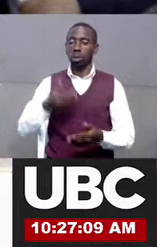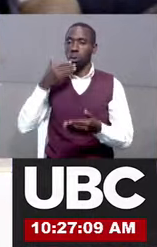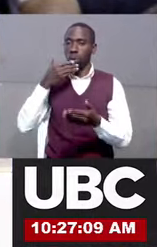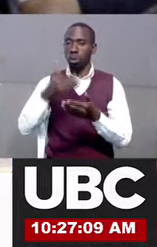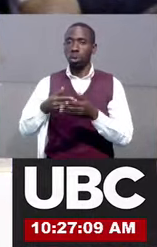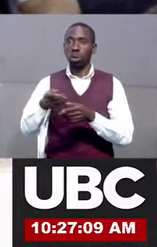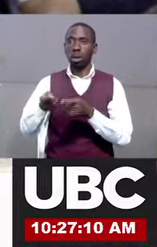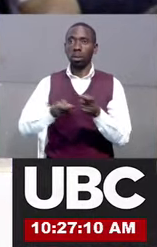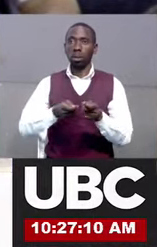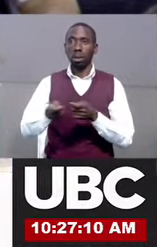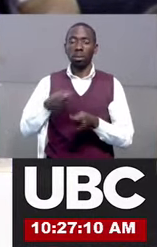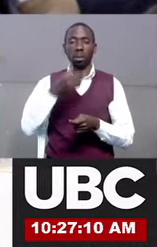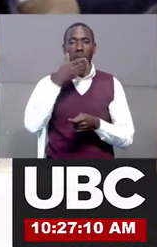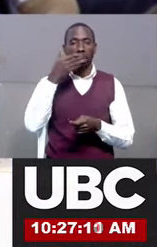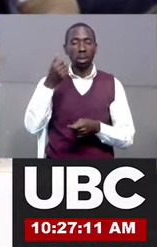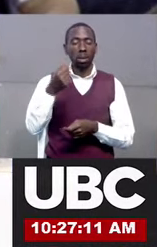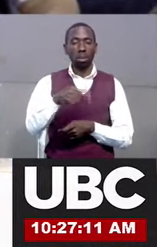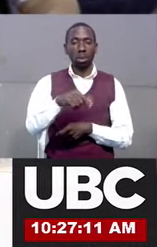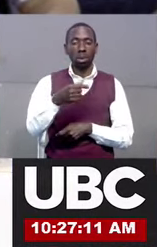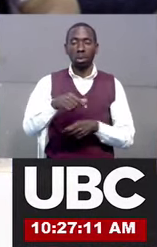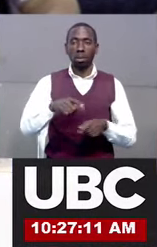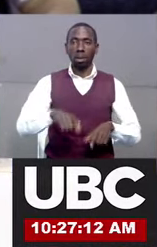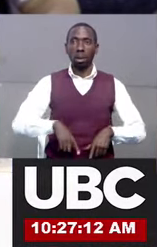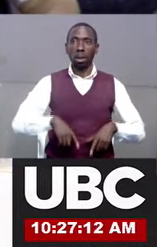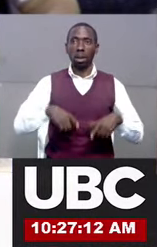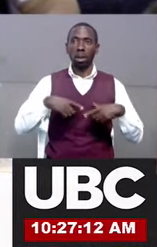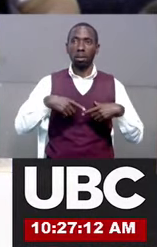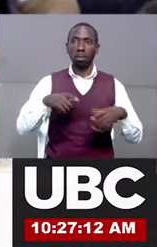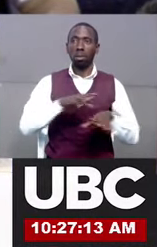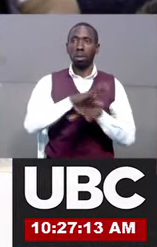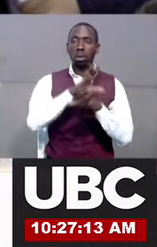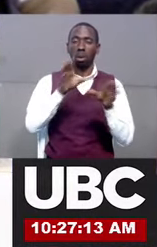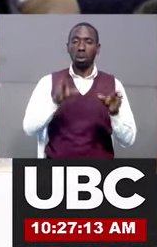better quality of life of all you.